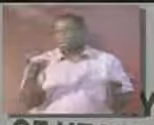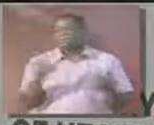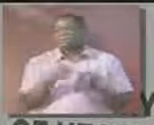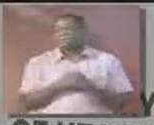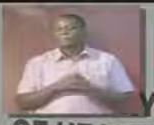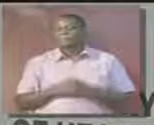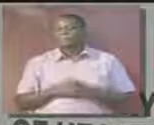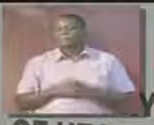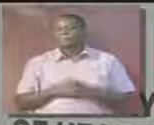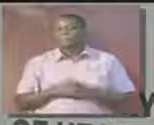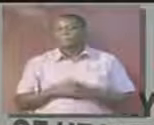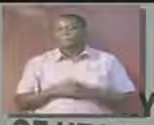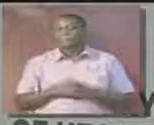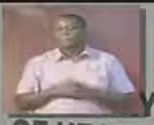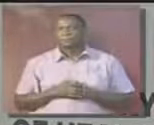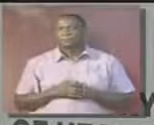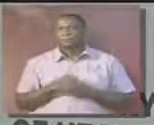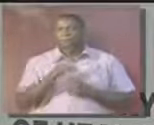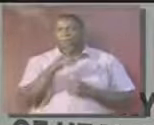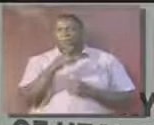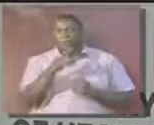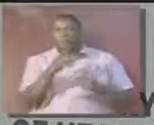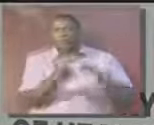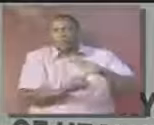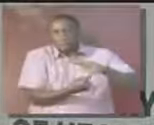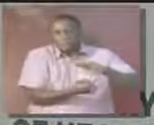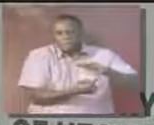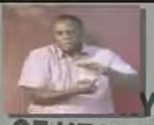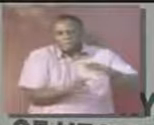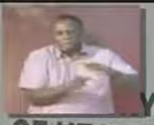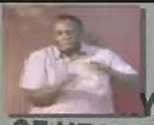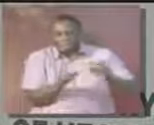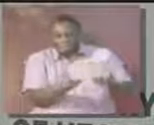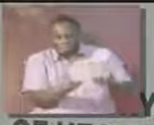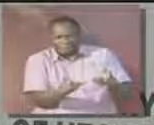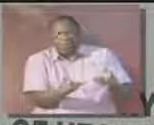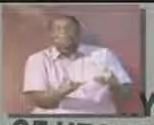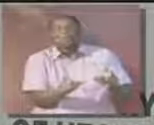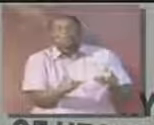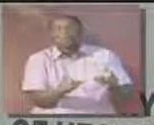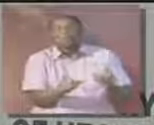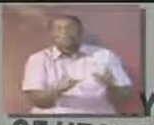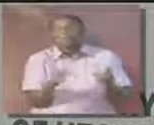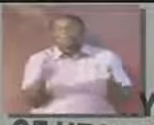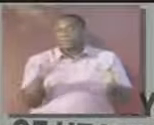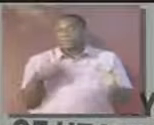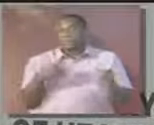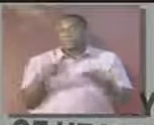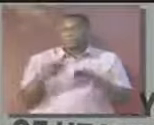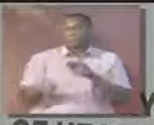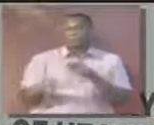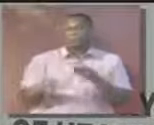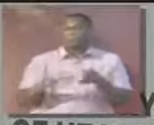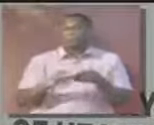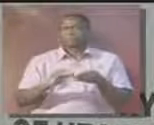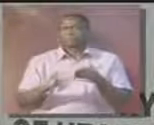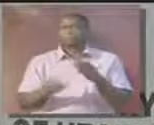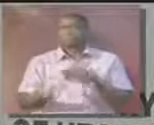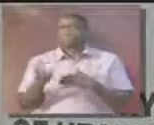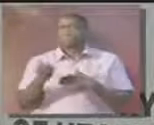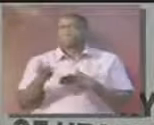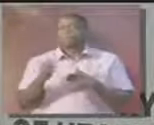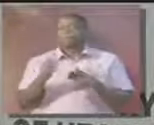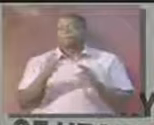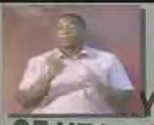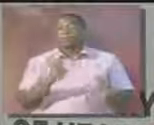those details as to who is in quarantine facilities. Just to end my brief update this morning, as the Honorable Prime Minister would have